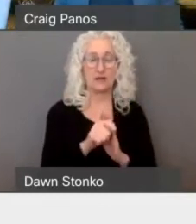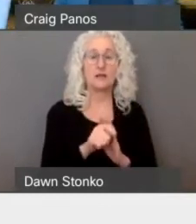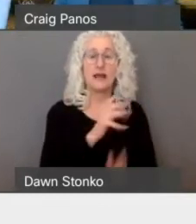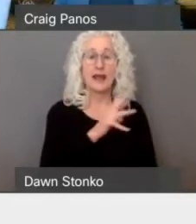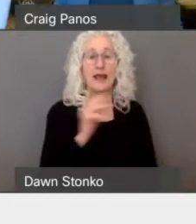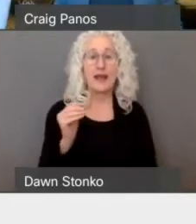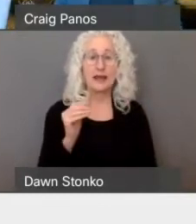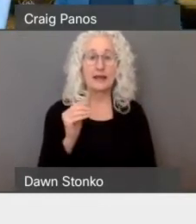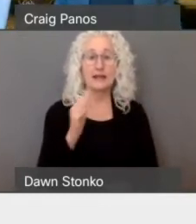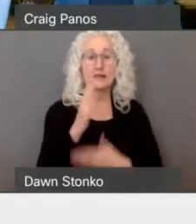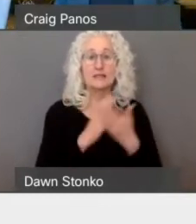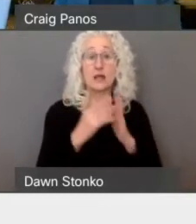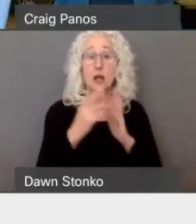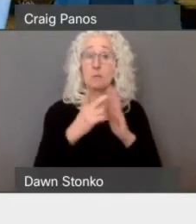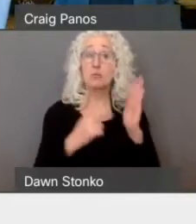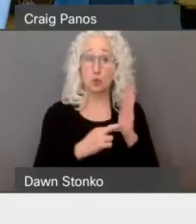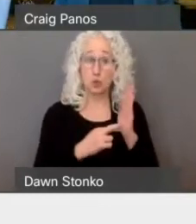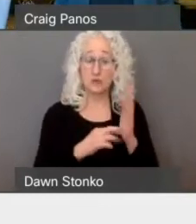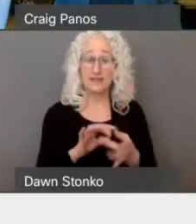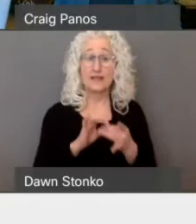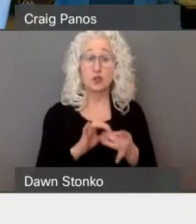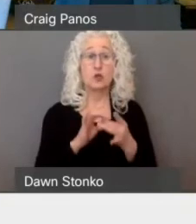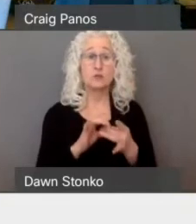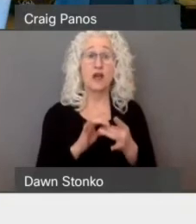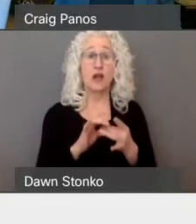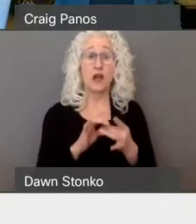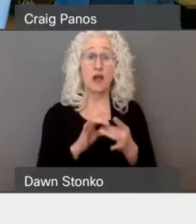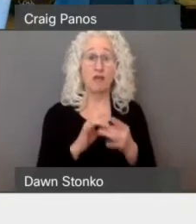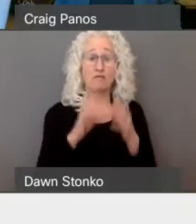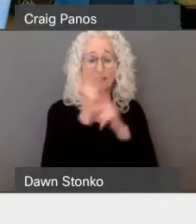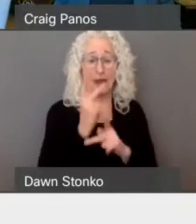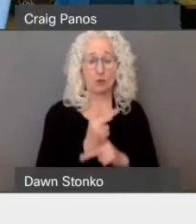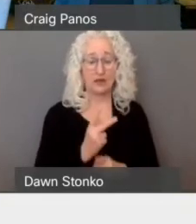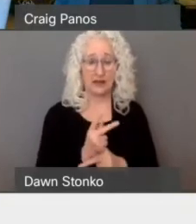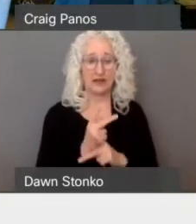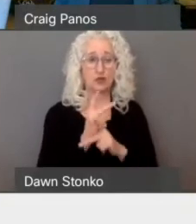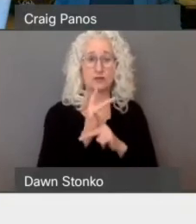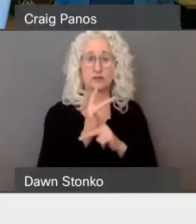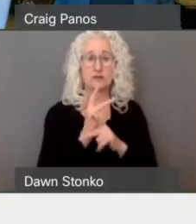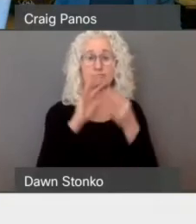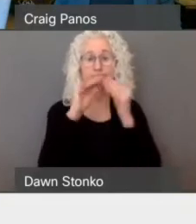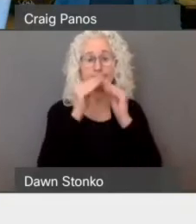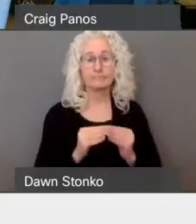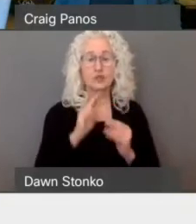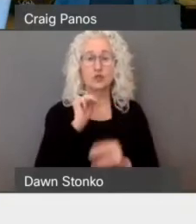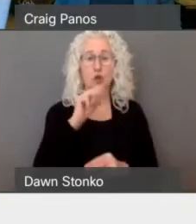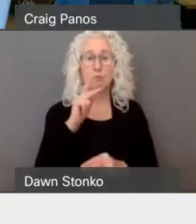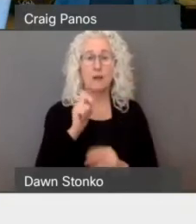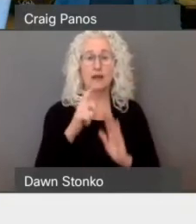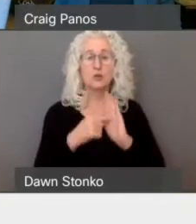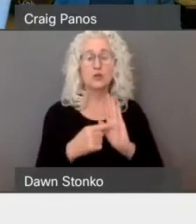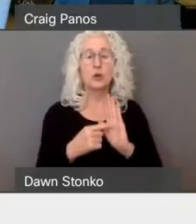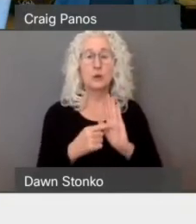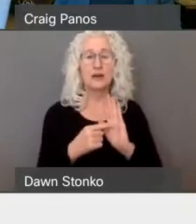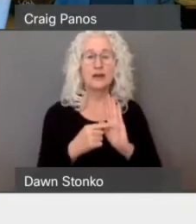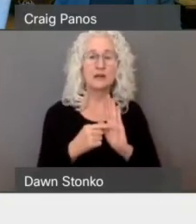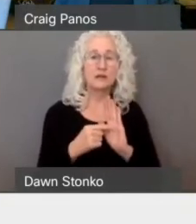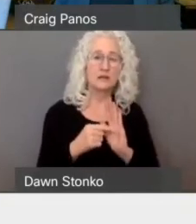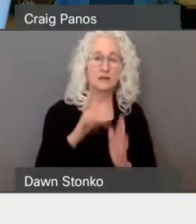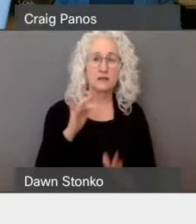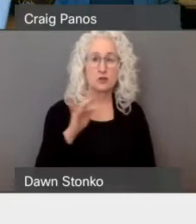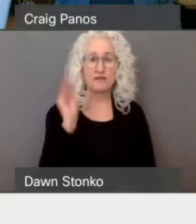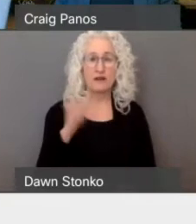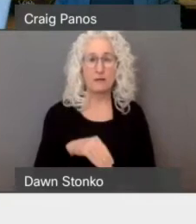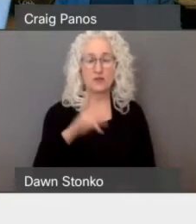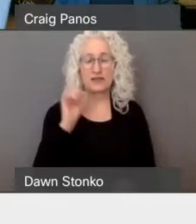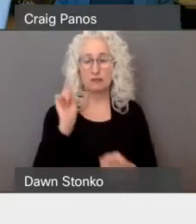and some of the rules in terms of the calculation, so Mike was showing, the 25%